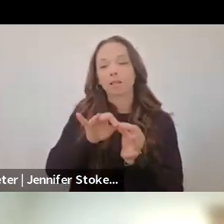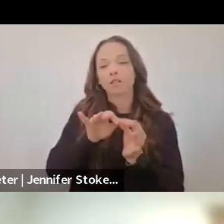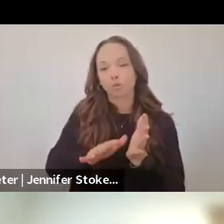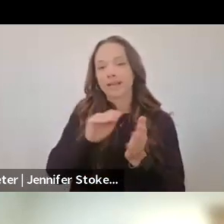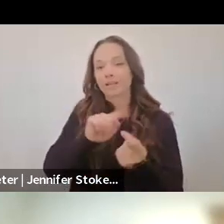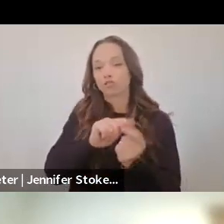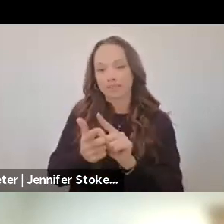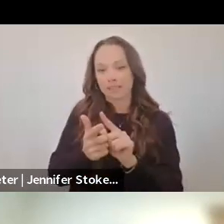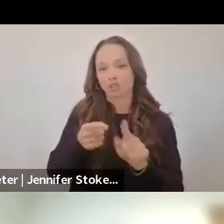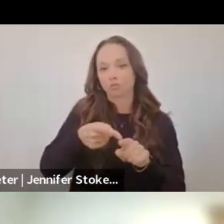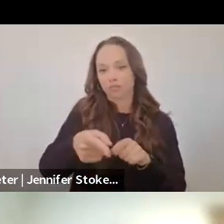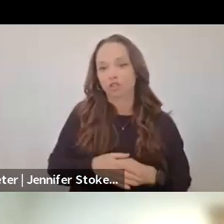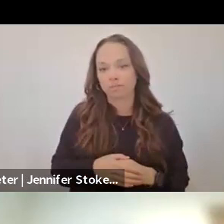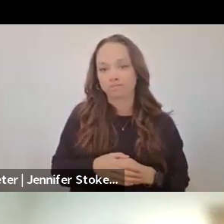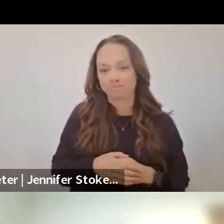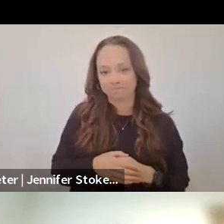translation profession.